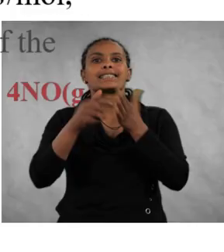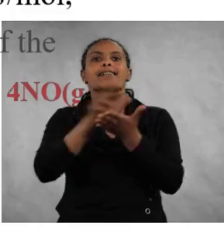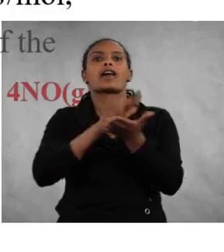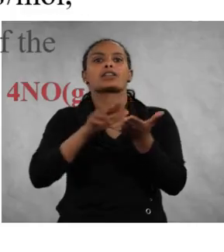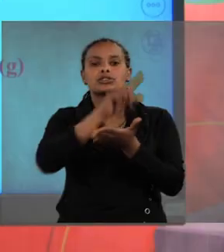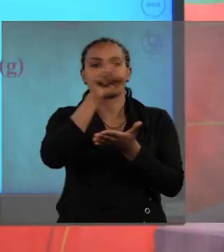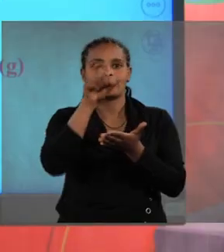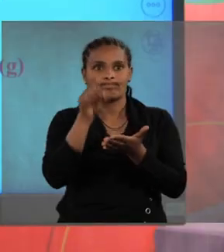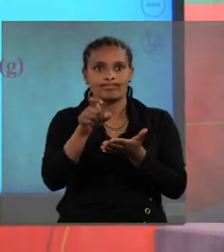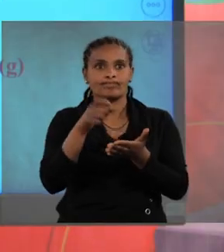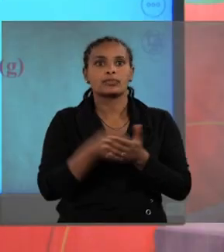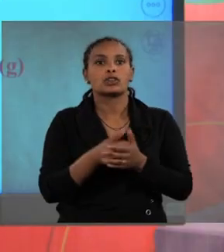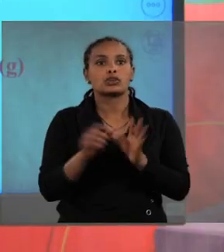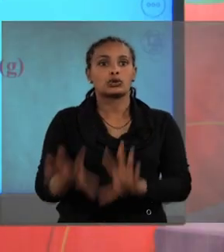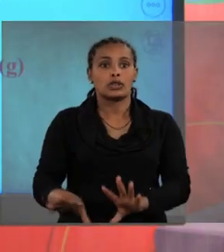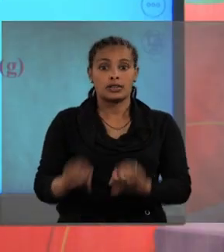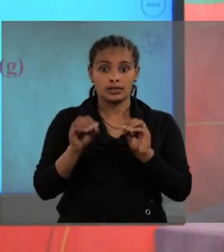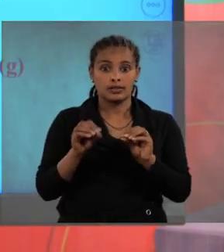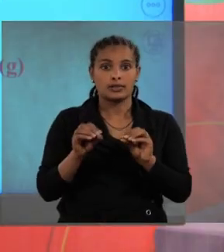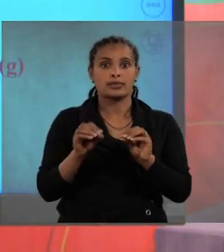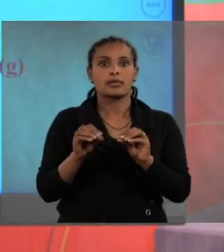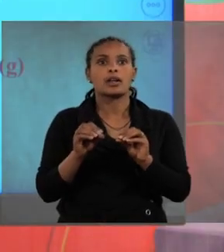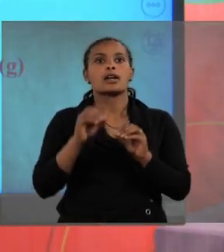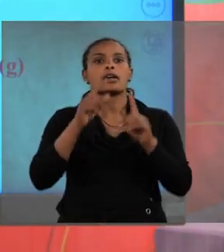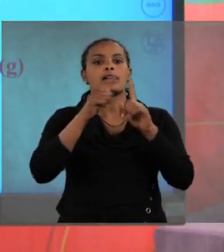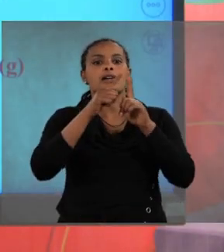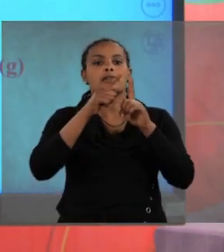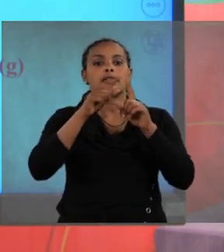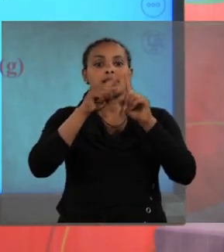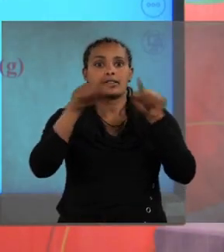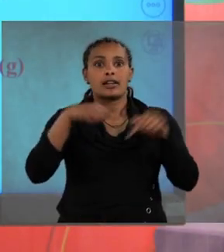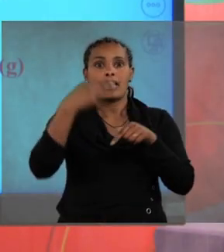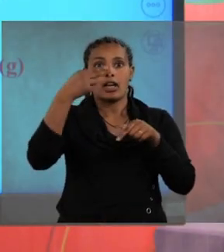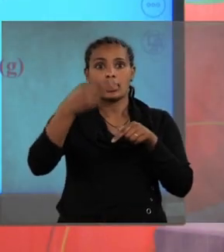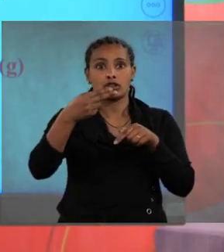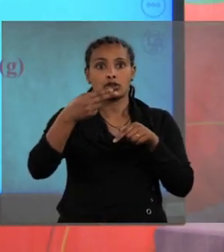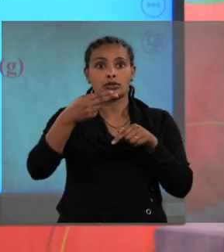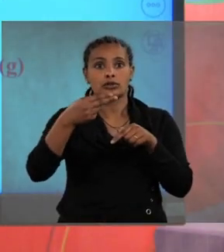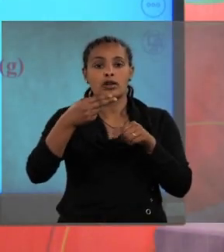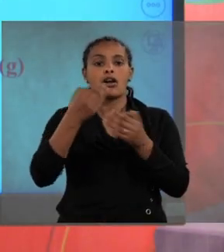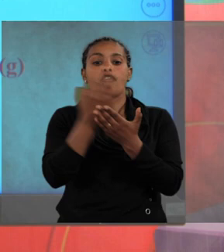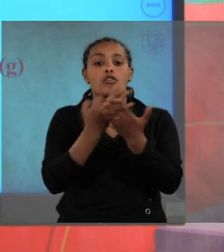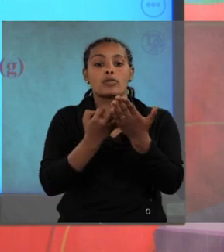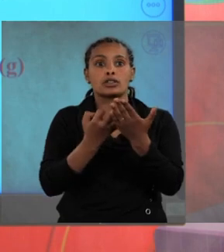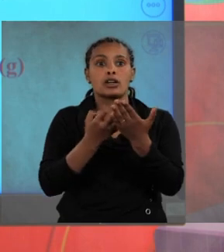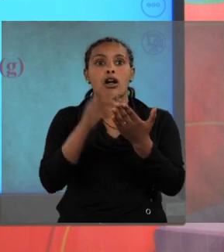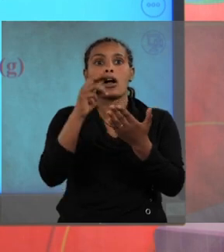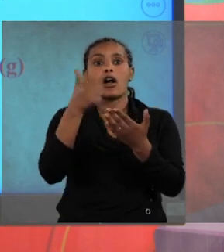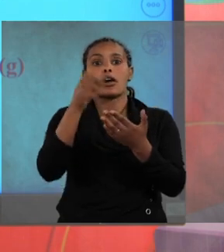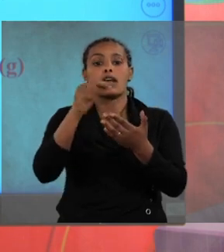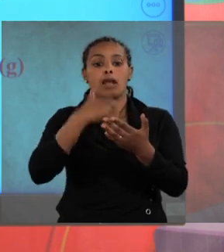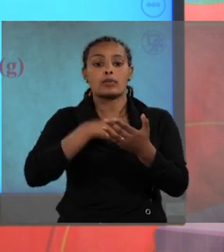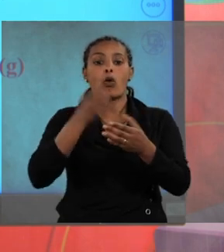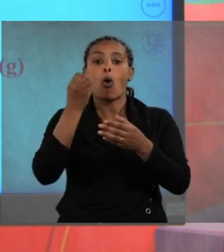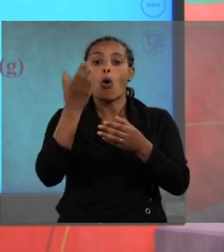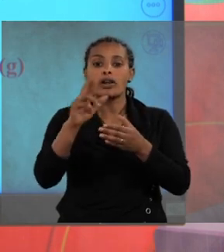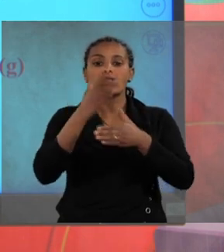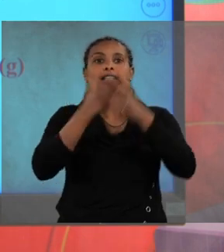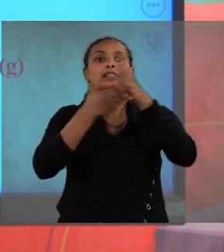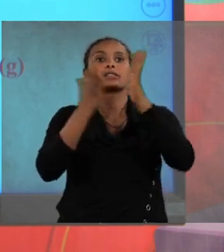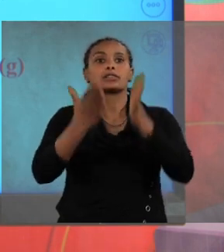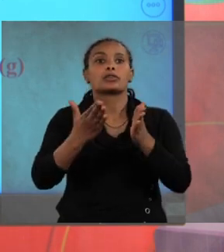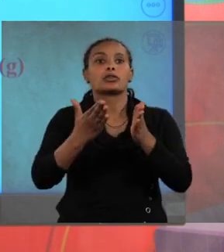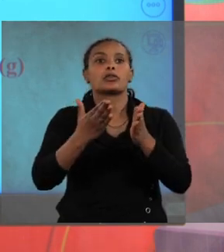reaction. Students, delta H naught formation of an element, or the standard enthalpies